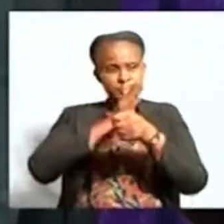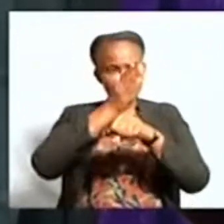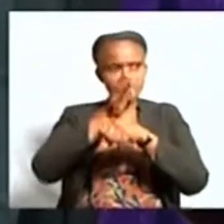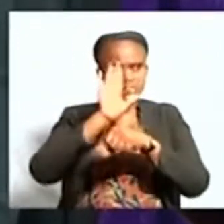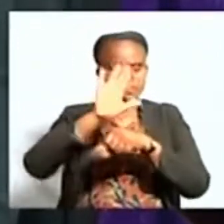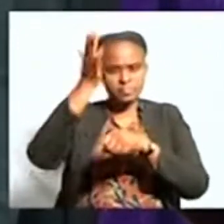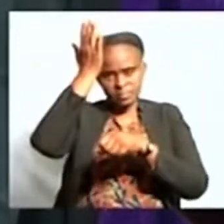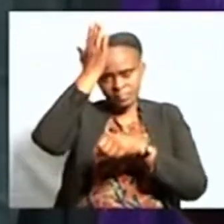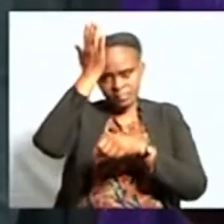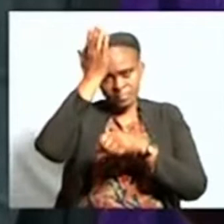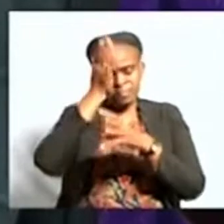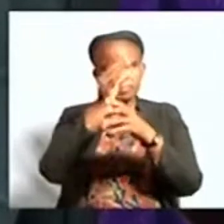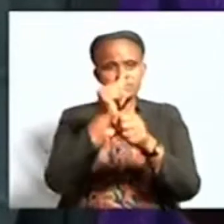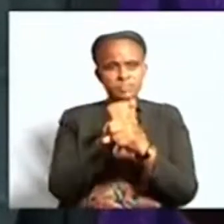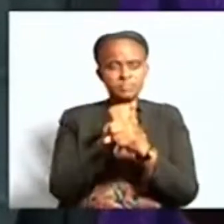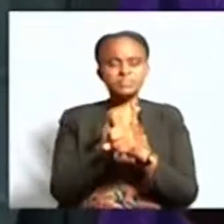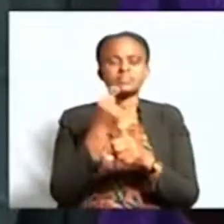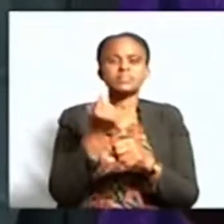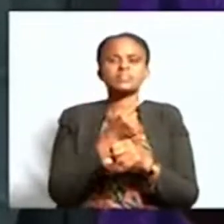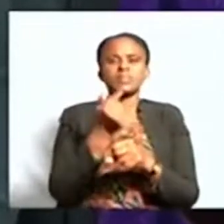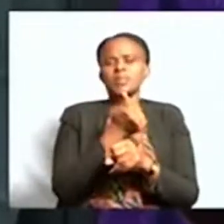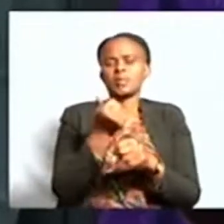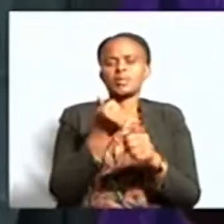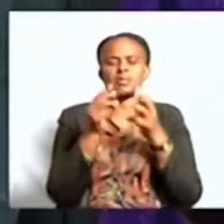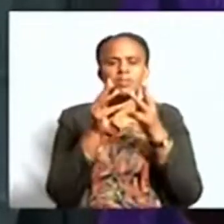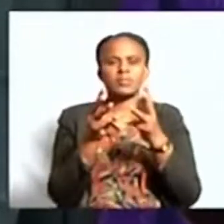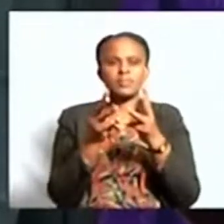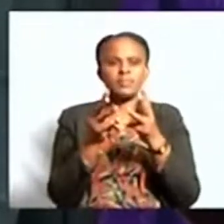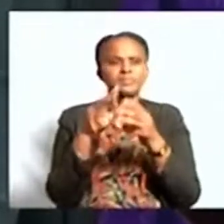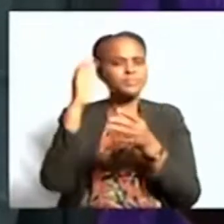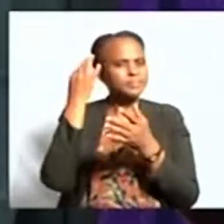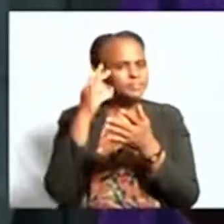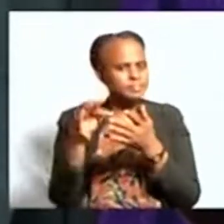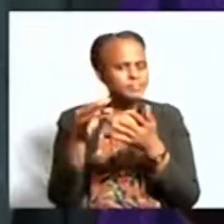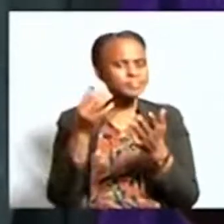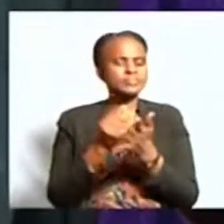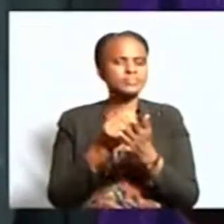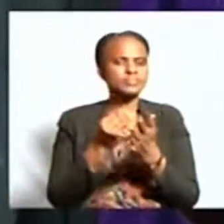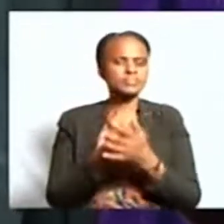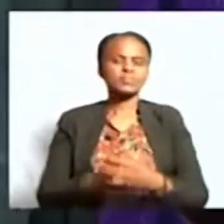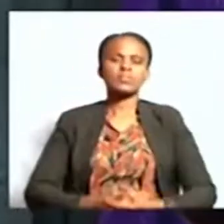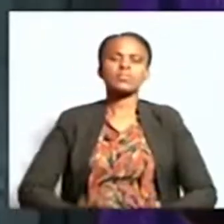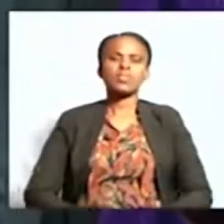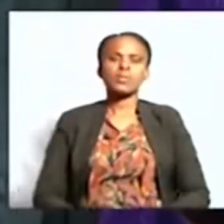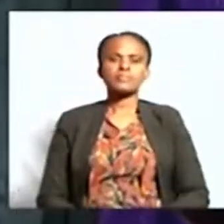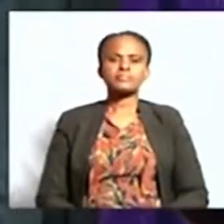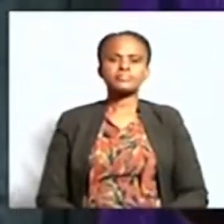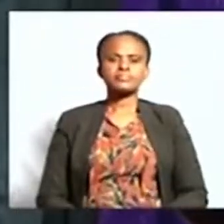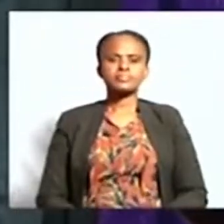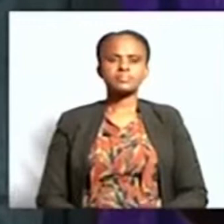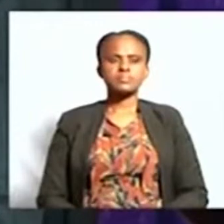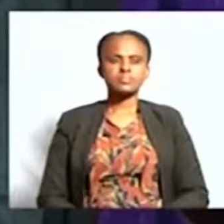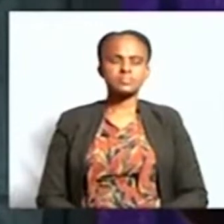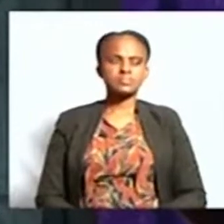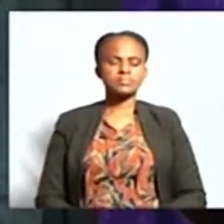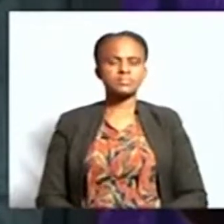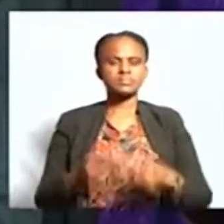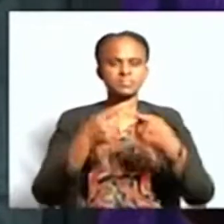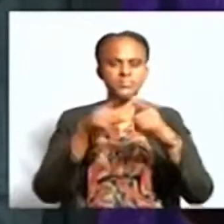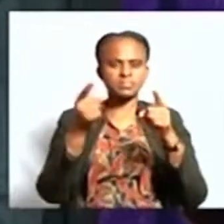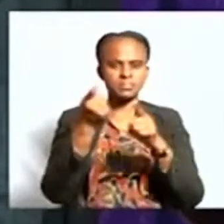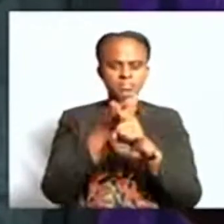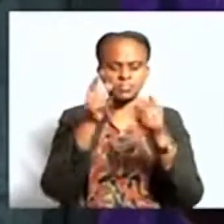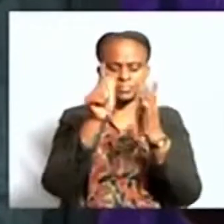of receipt, unless otherwise directed by the Secretary to the Treasury. Contrary to the Act, it